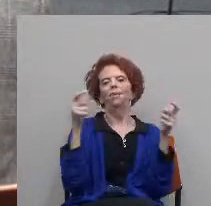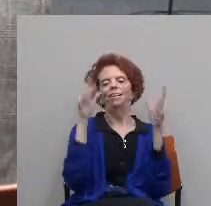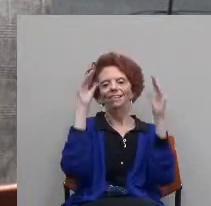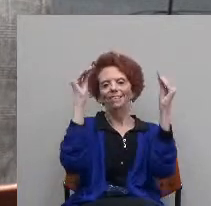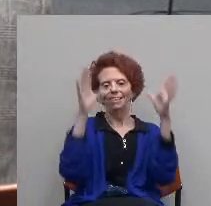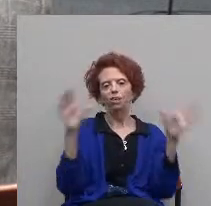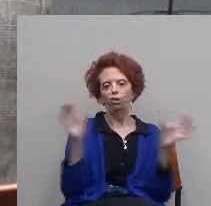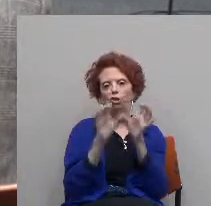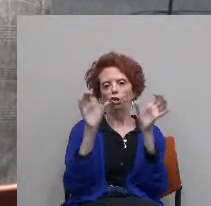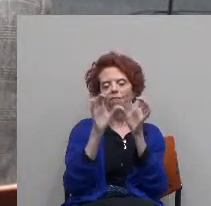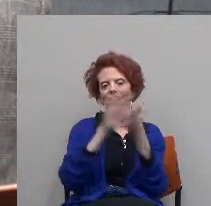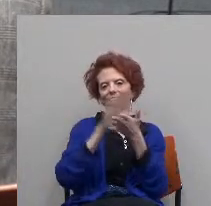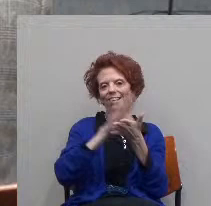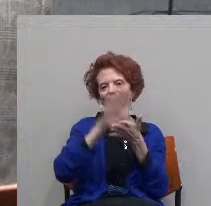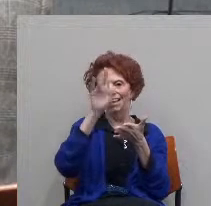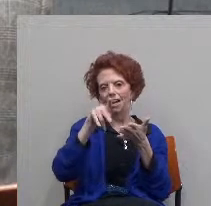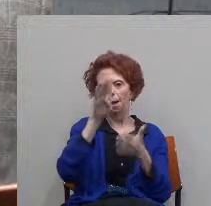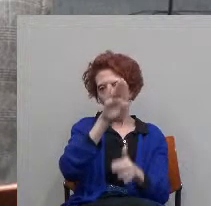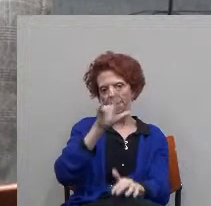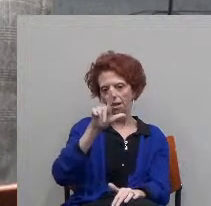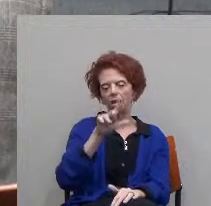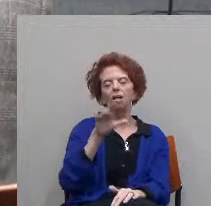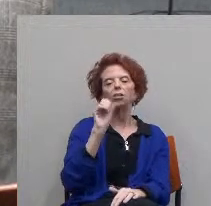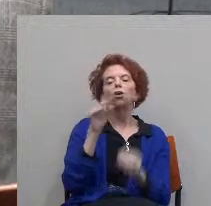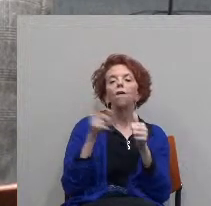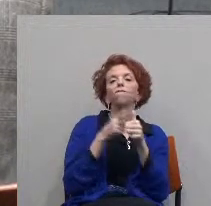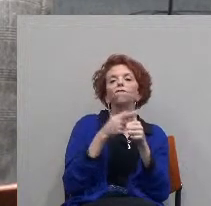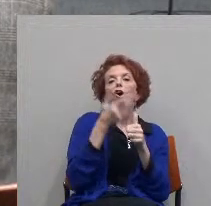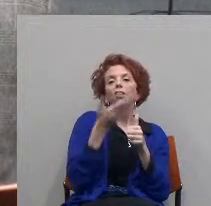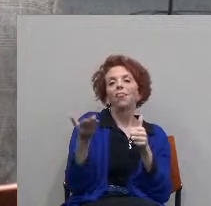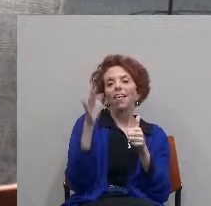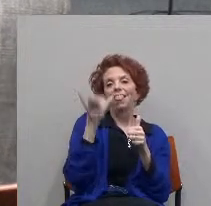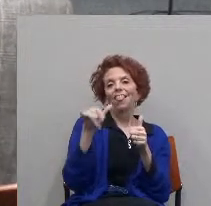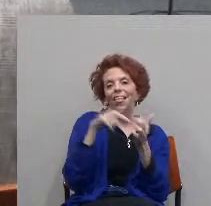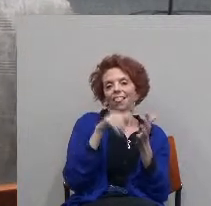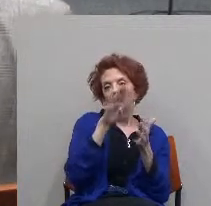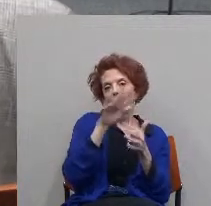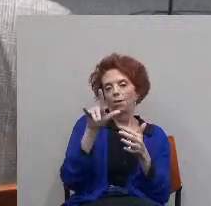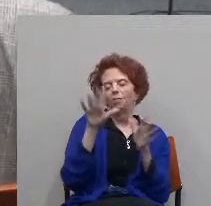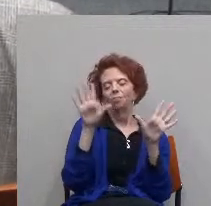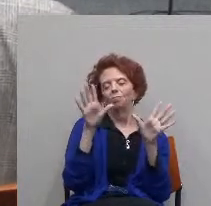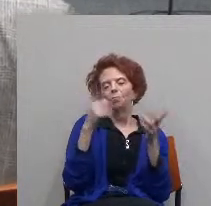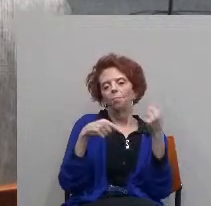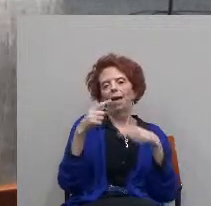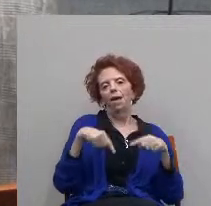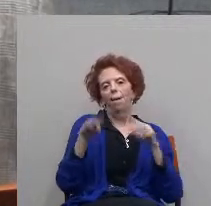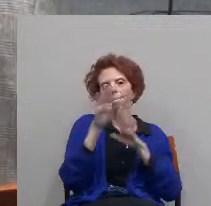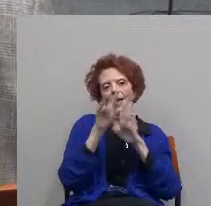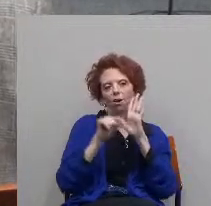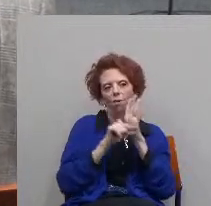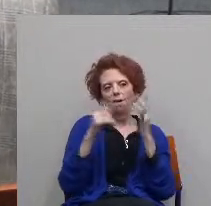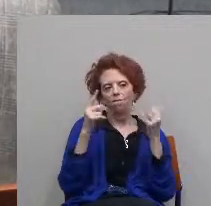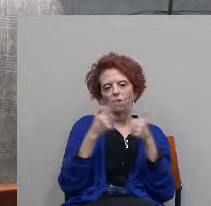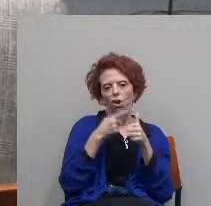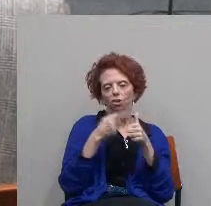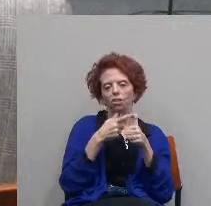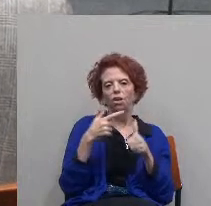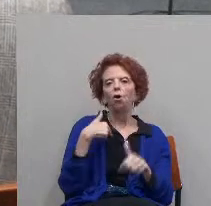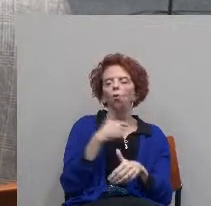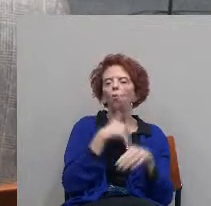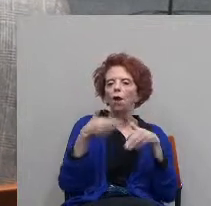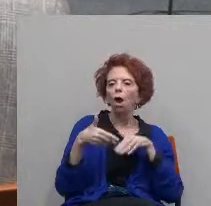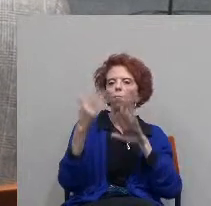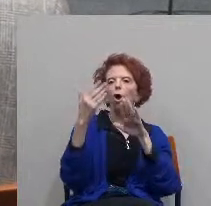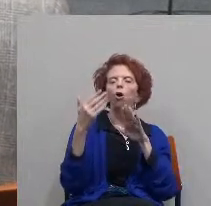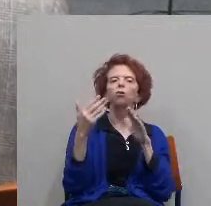teacher certification cleanup bill. So the first thing that this bill does, actually let me give you a little background first. So we